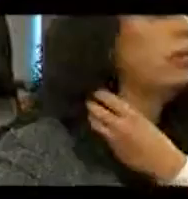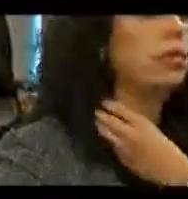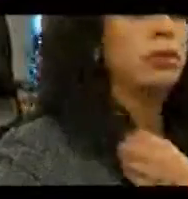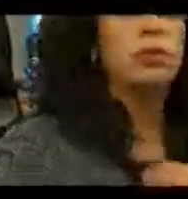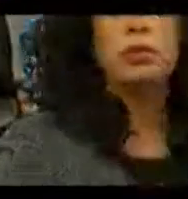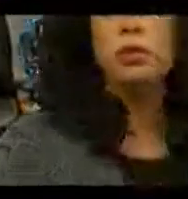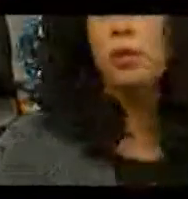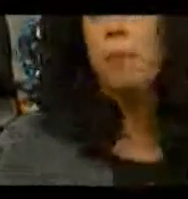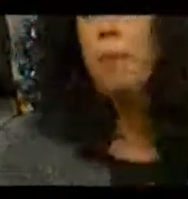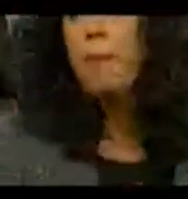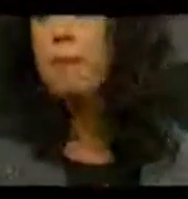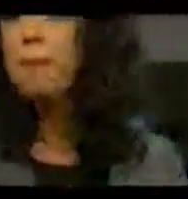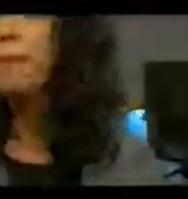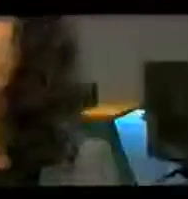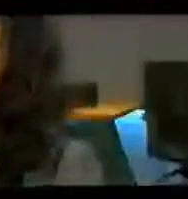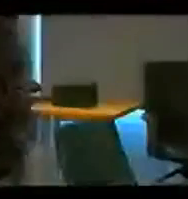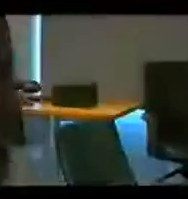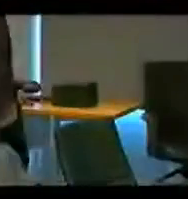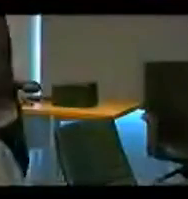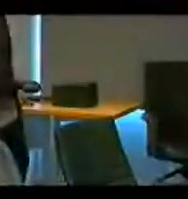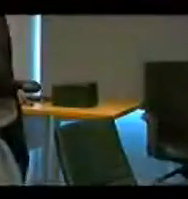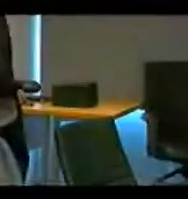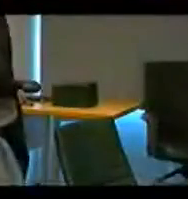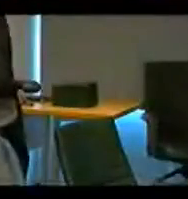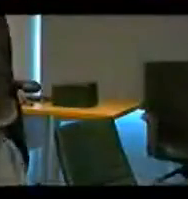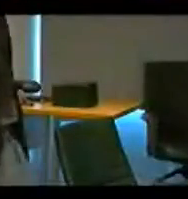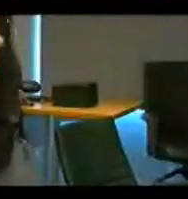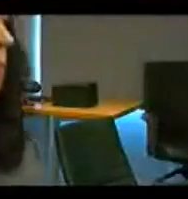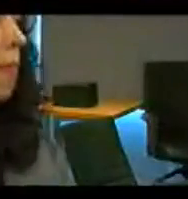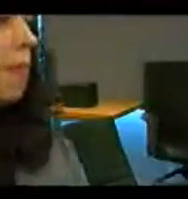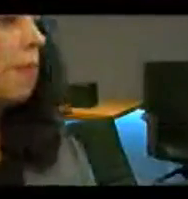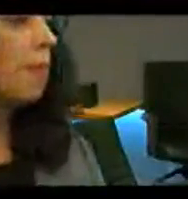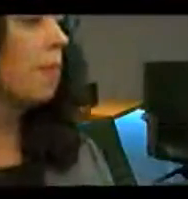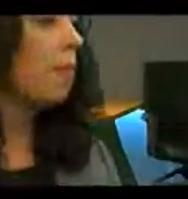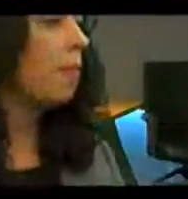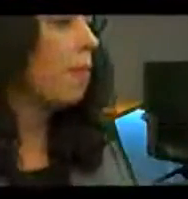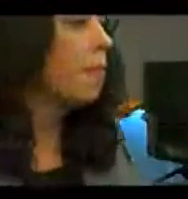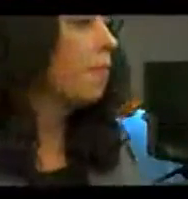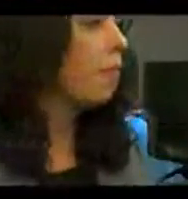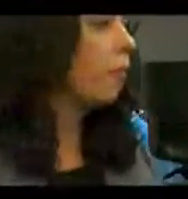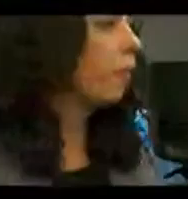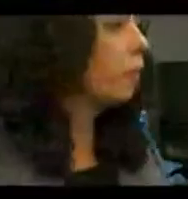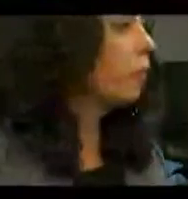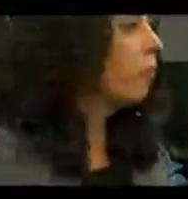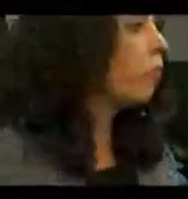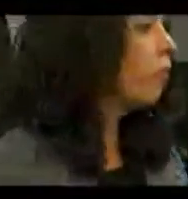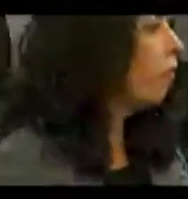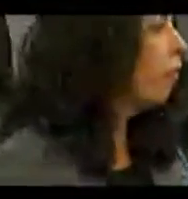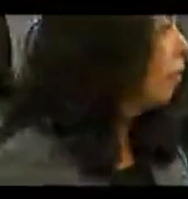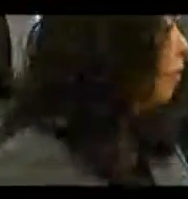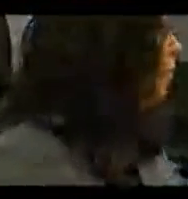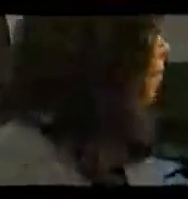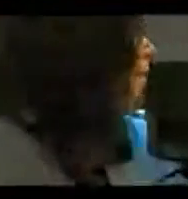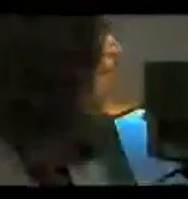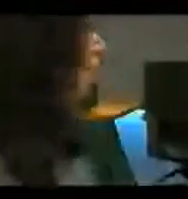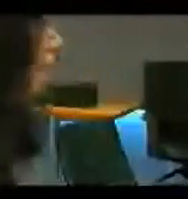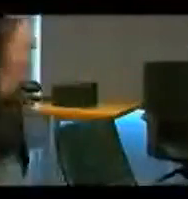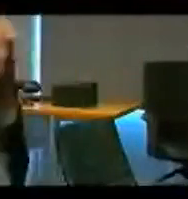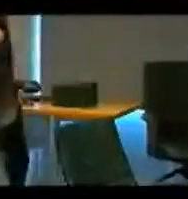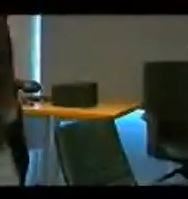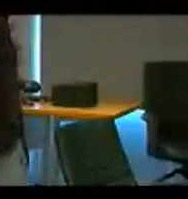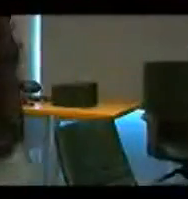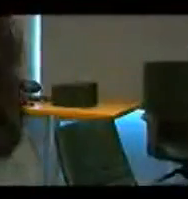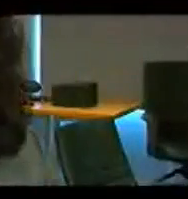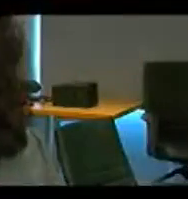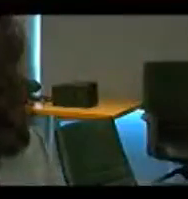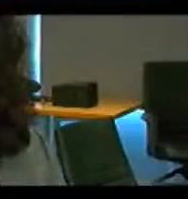I'll try to get it worked on this week or next week, maybe this week. And I'm sure that you are going to be able to include the